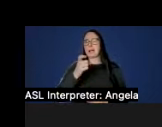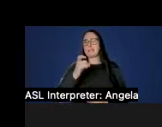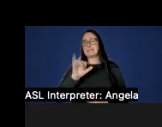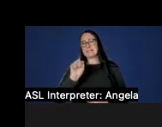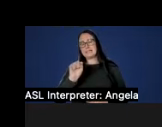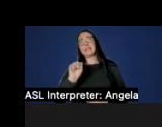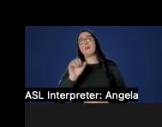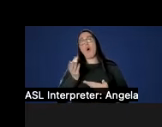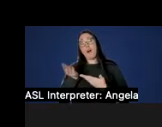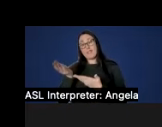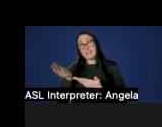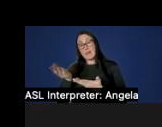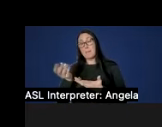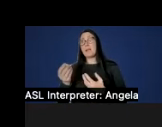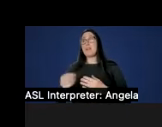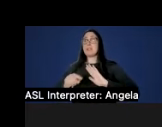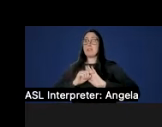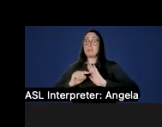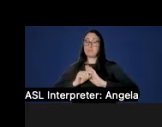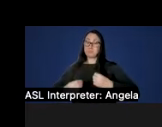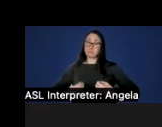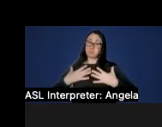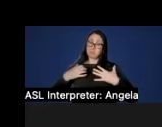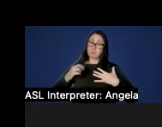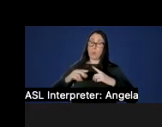offerings. Next slide, please.